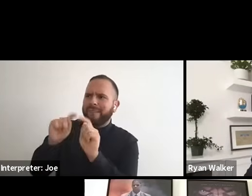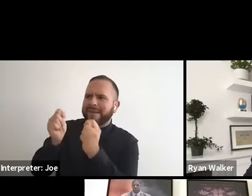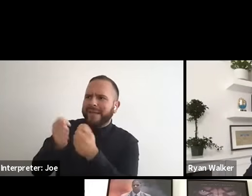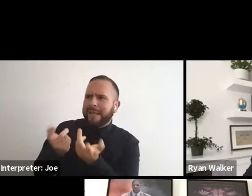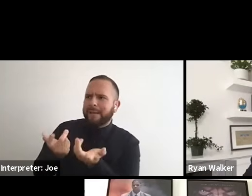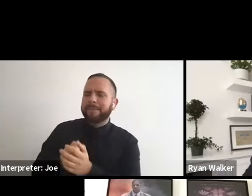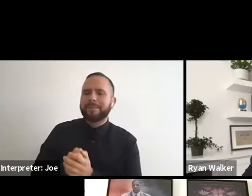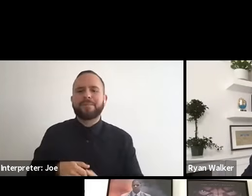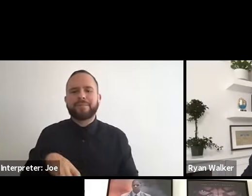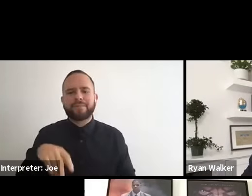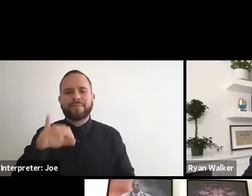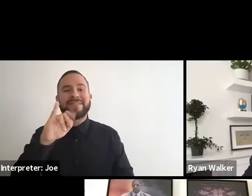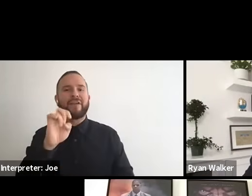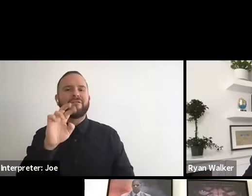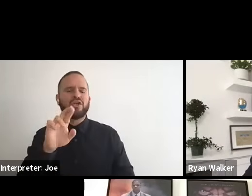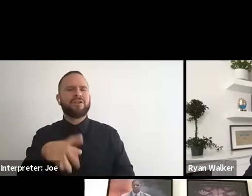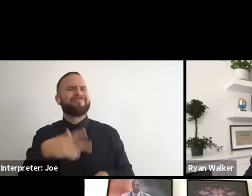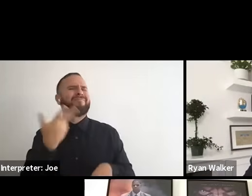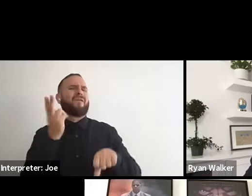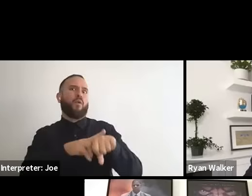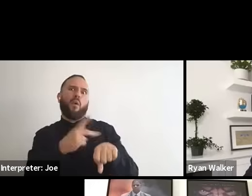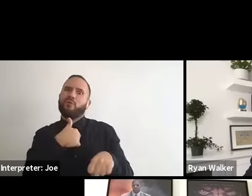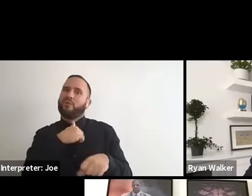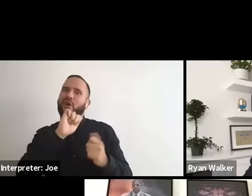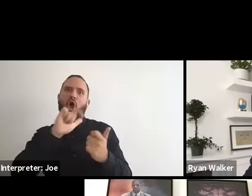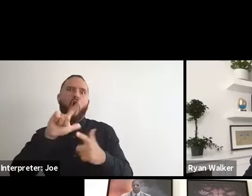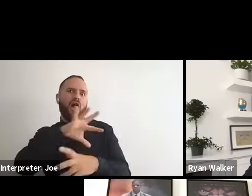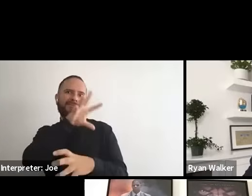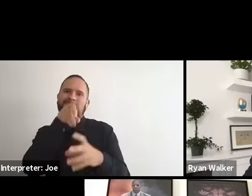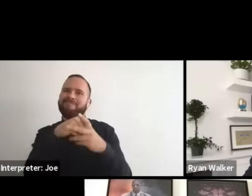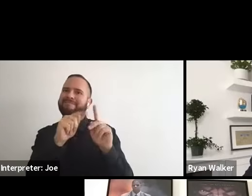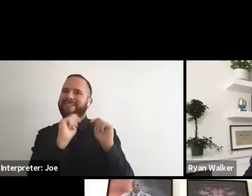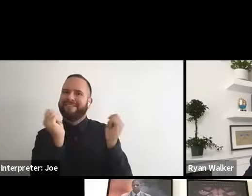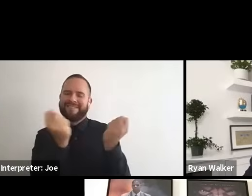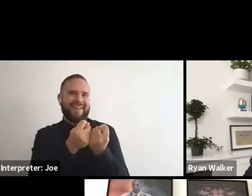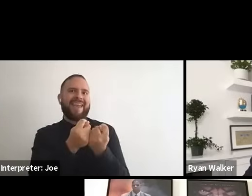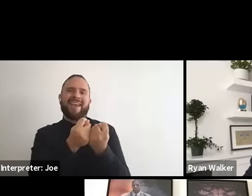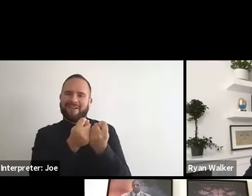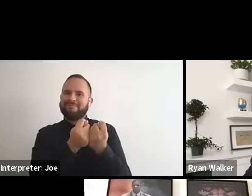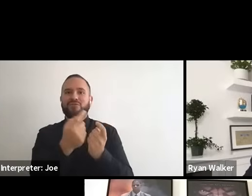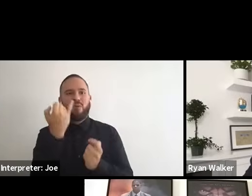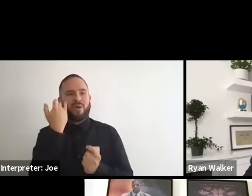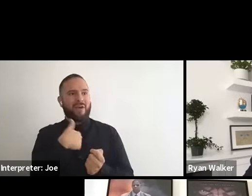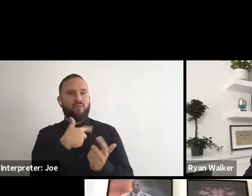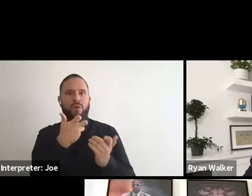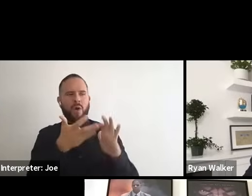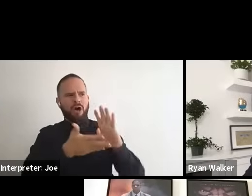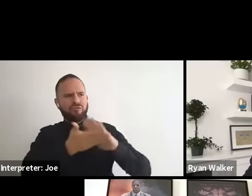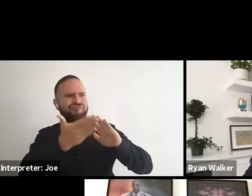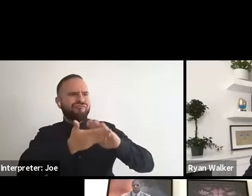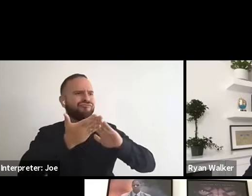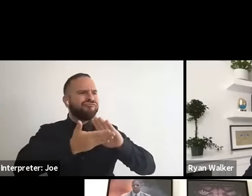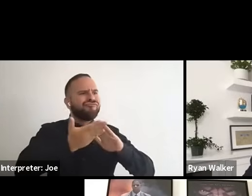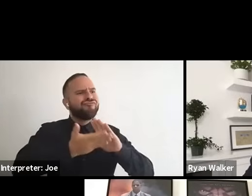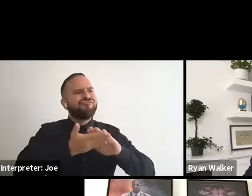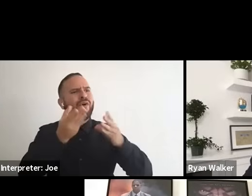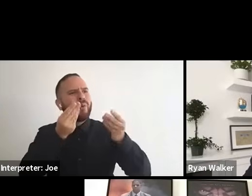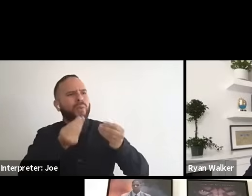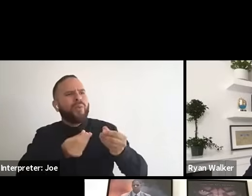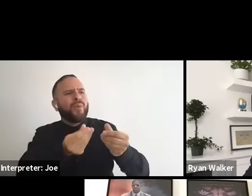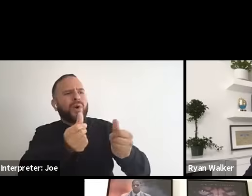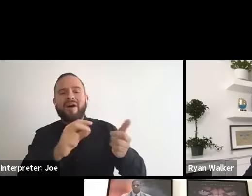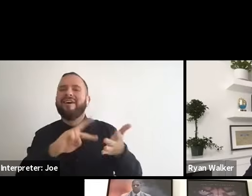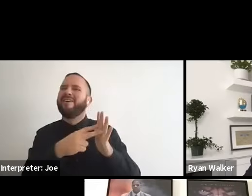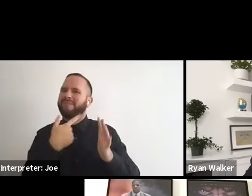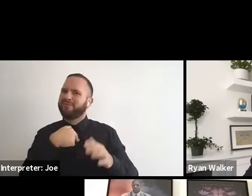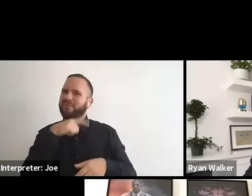the wheel. I mean, in order for the wheel to function and to move properly, we all have to work together.